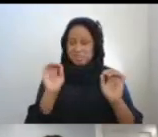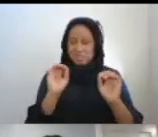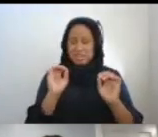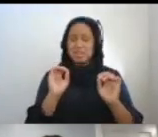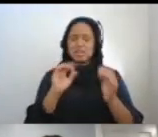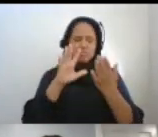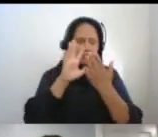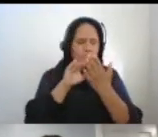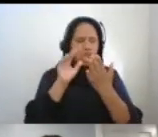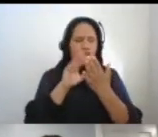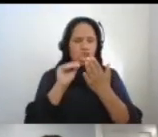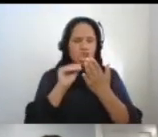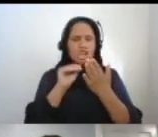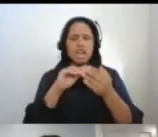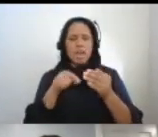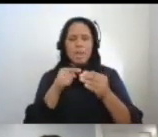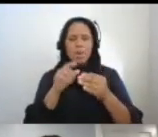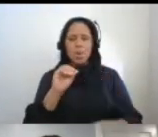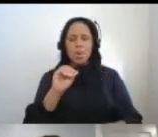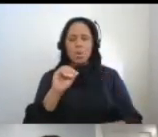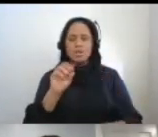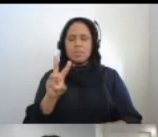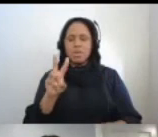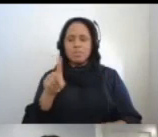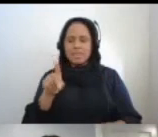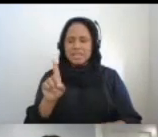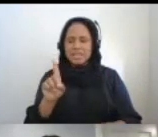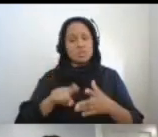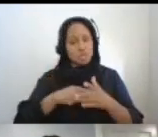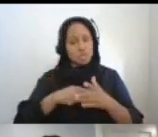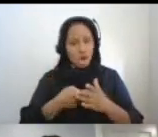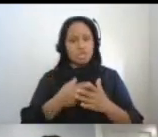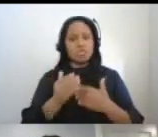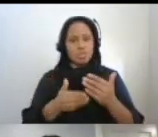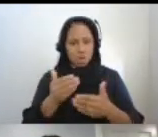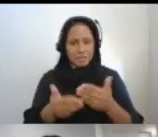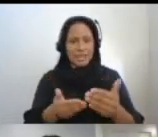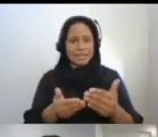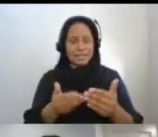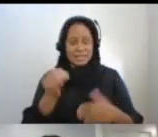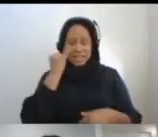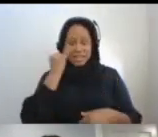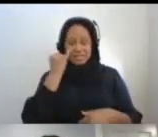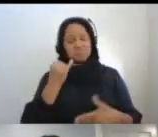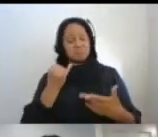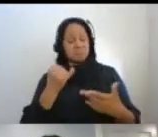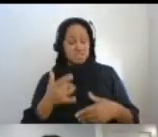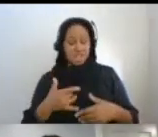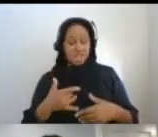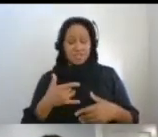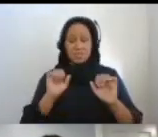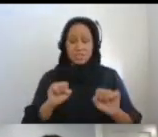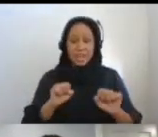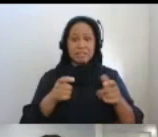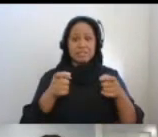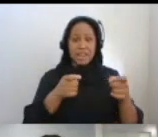with OPWDD, start the process. And if they feel like they can handle the traditional route, which is the route